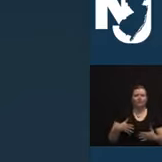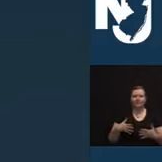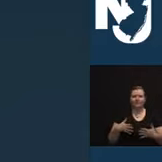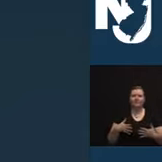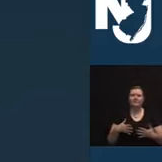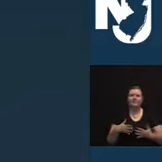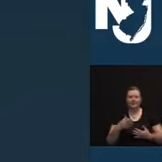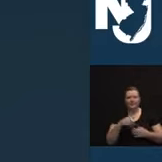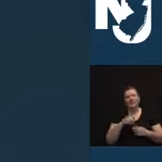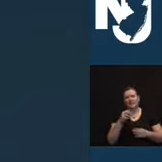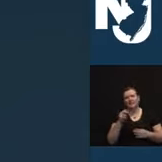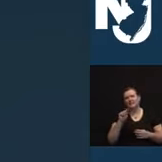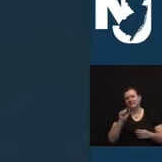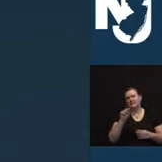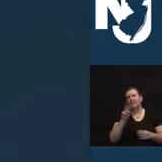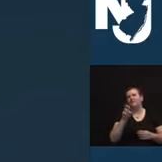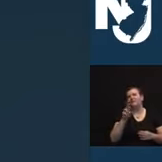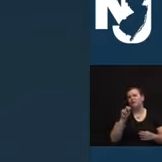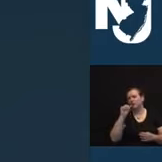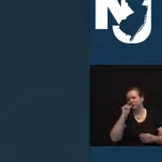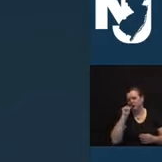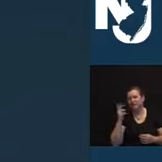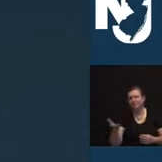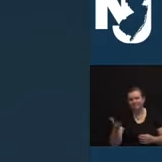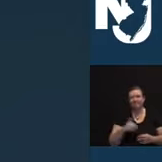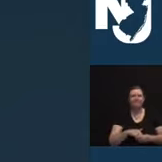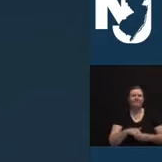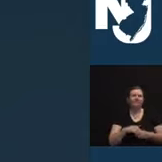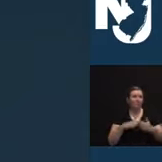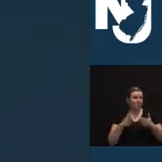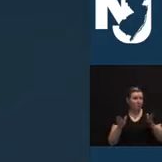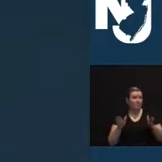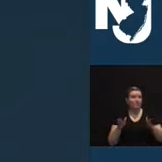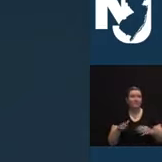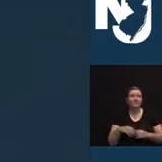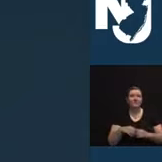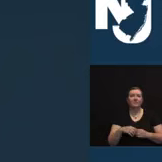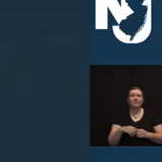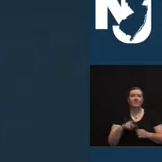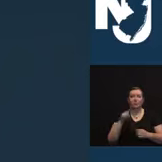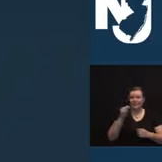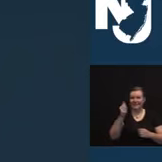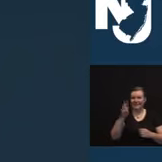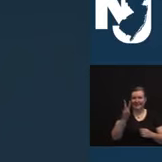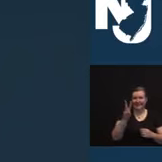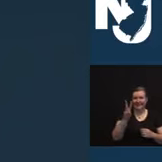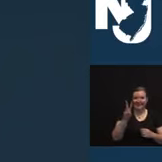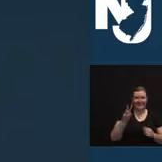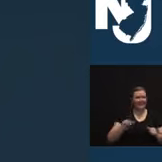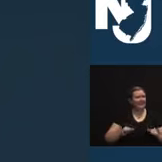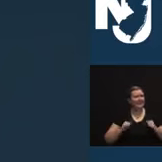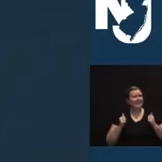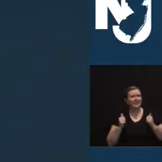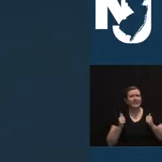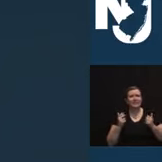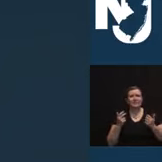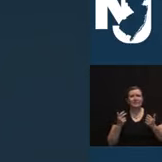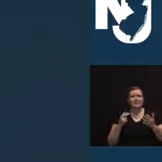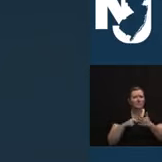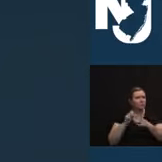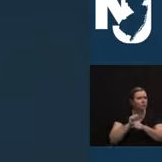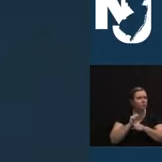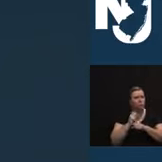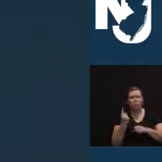2016. But life wasn't all work, and Bill was also well known for his willingness to open the doors of his establishments to many